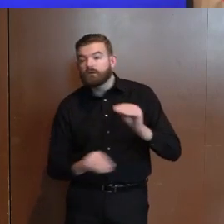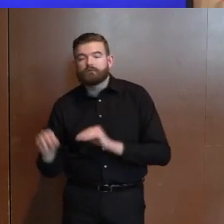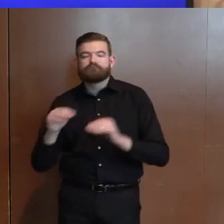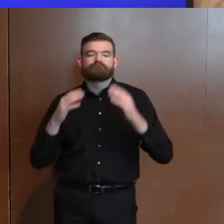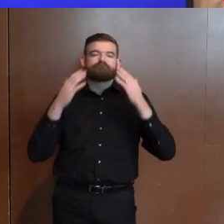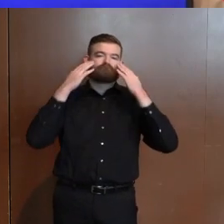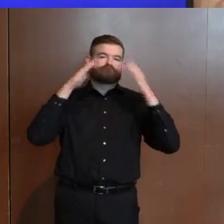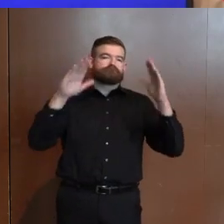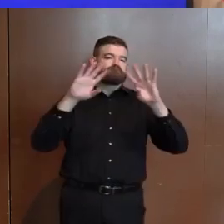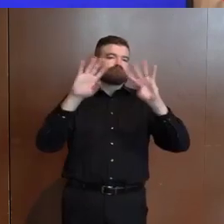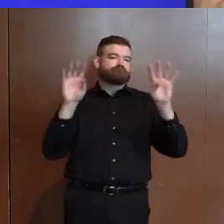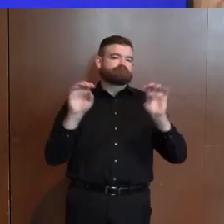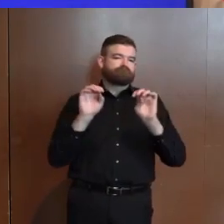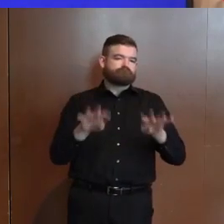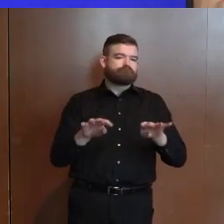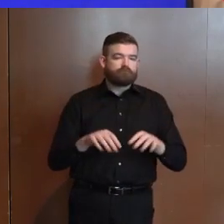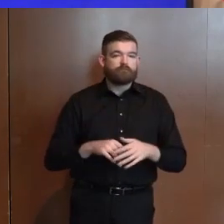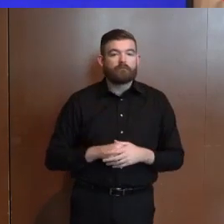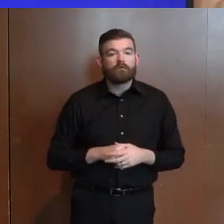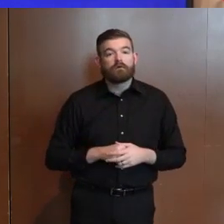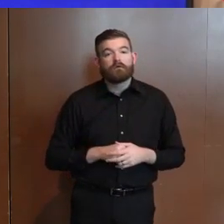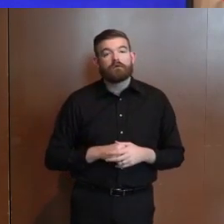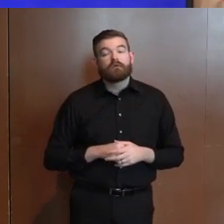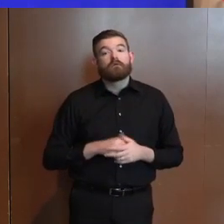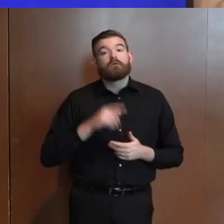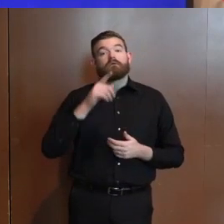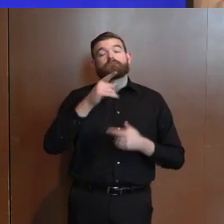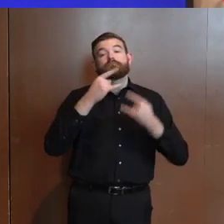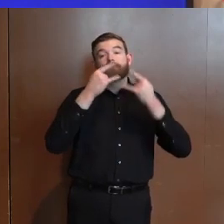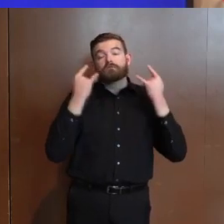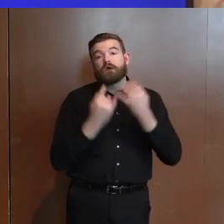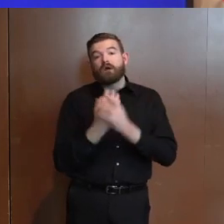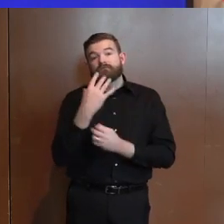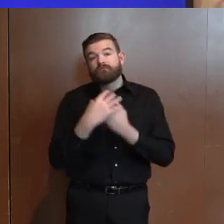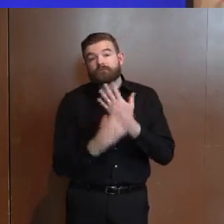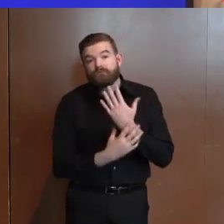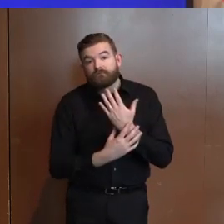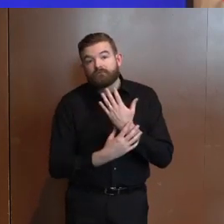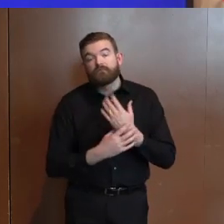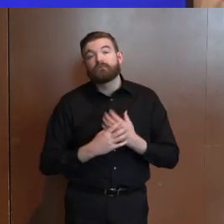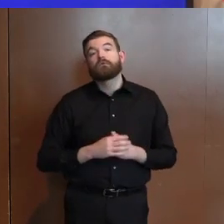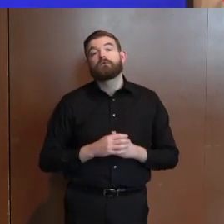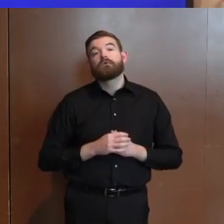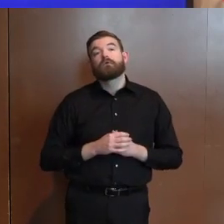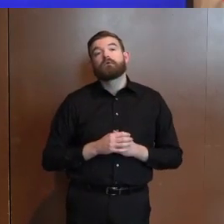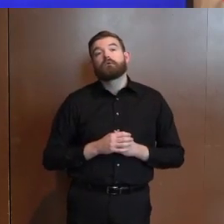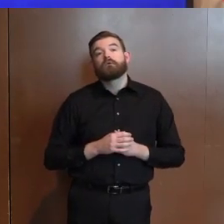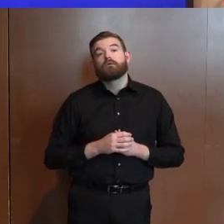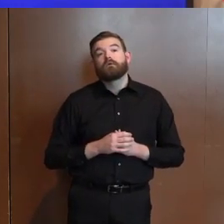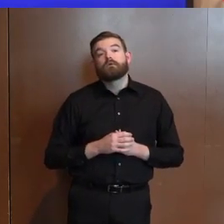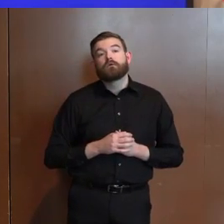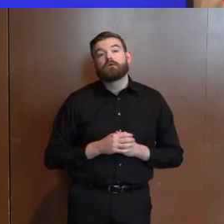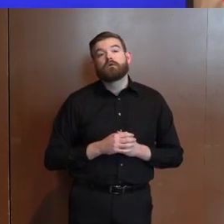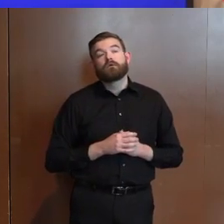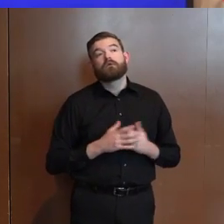Our PPE, again, stood up from scratch. Our PPE procurement